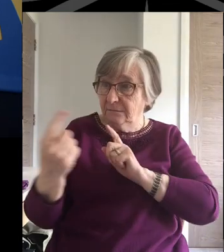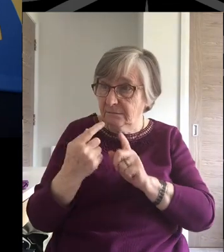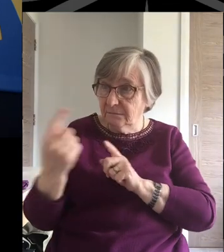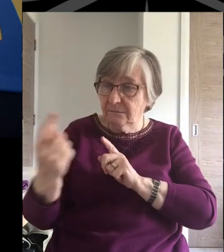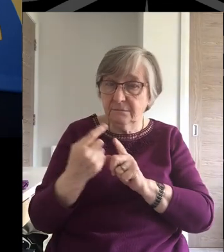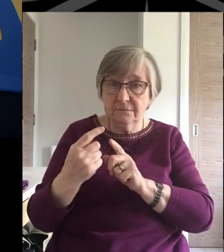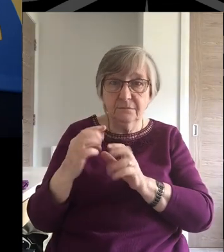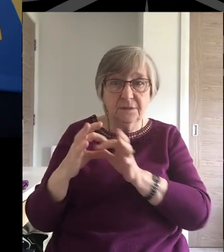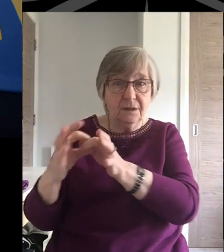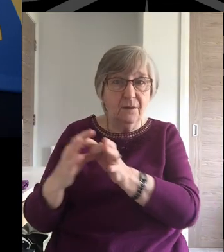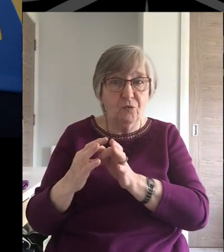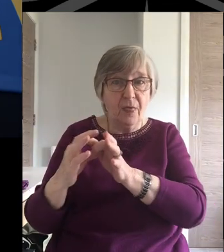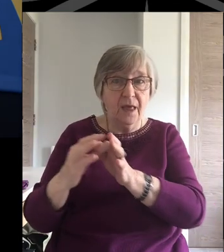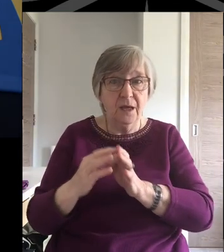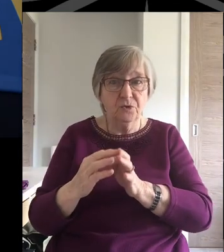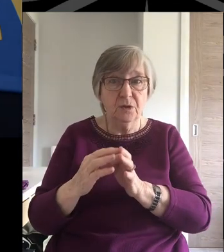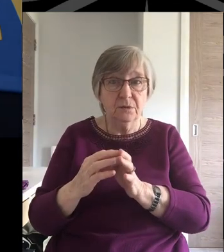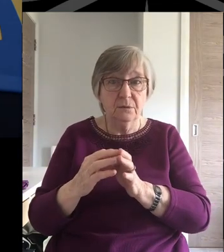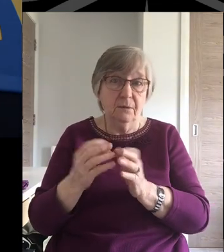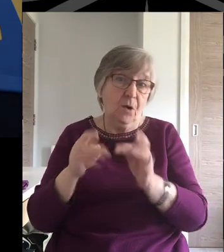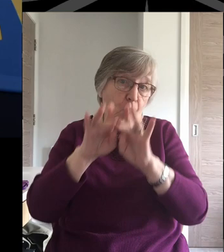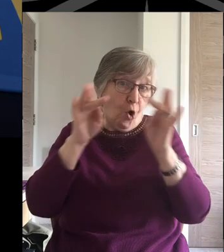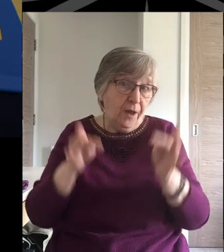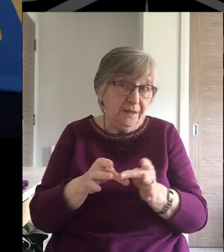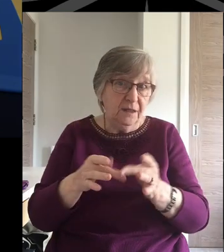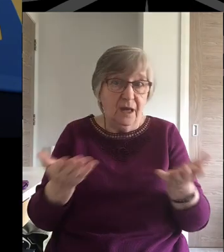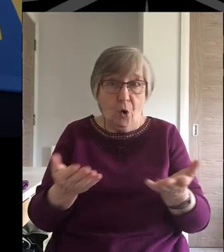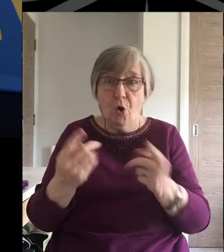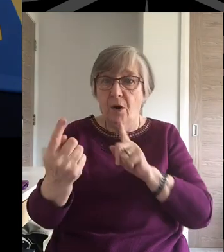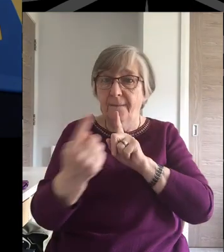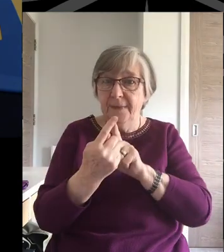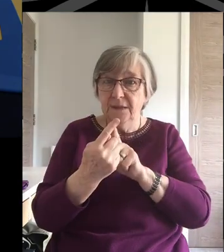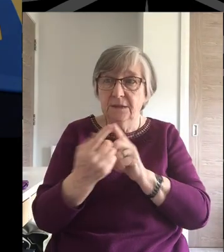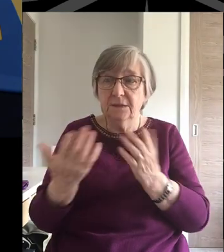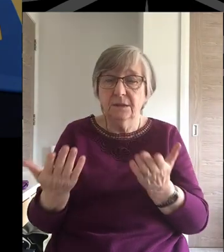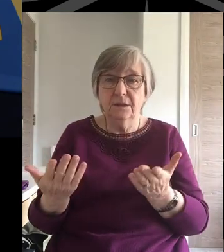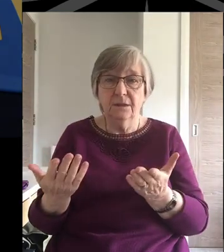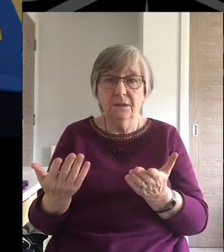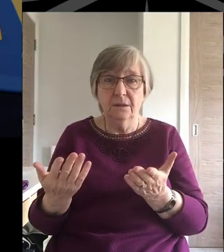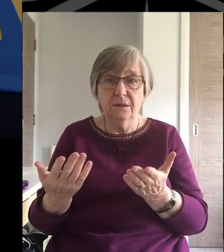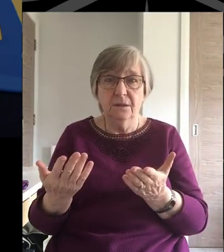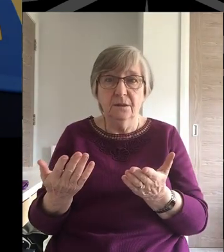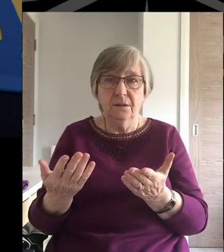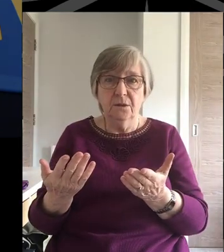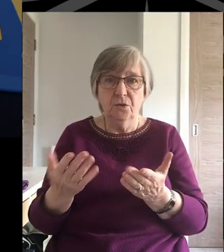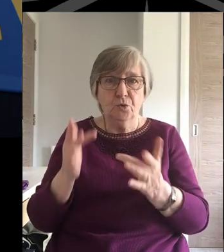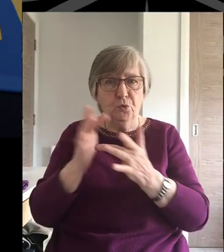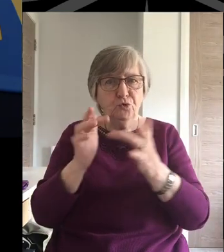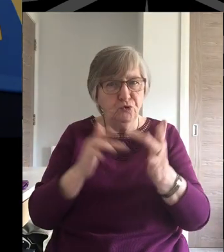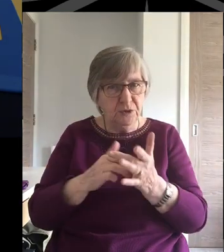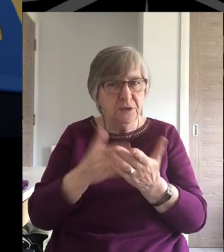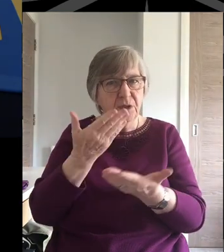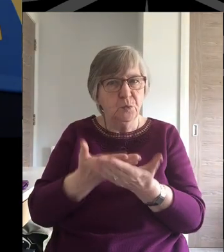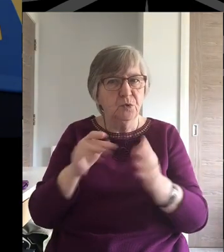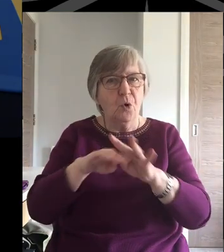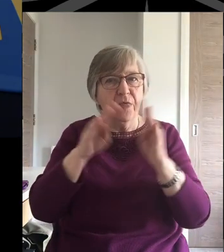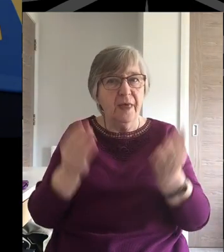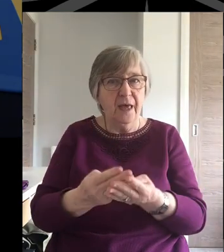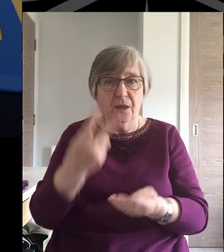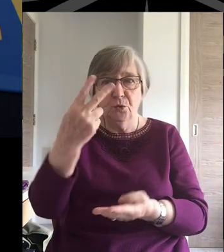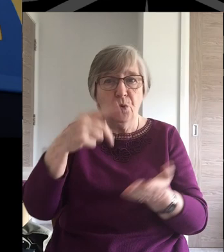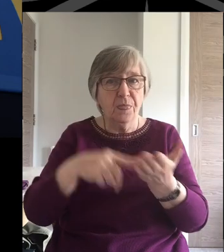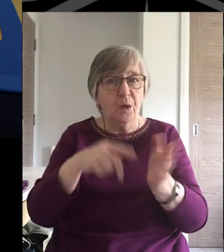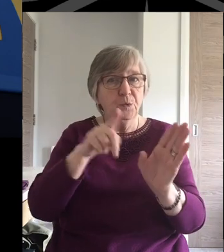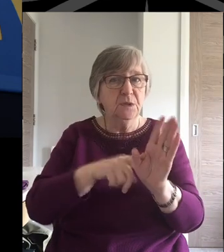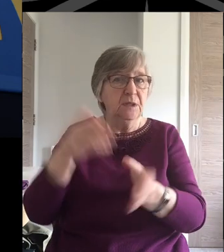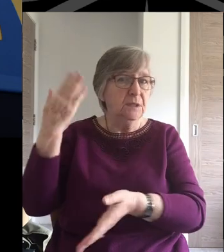interaction, virtual or otherwise. So, given that Jesus was on this earth 2,000 years ago,